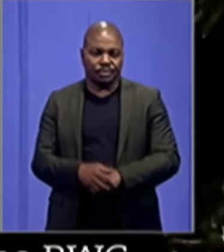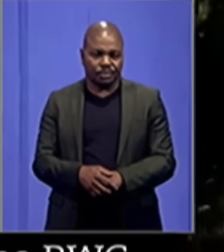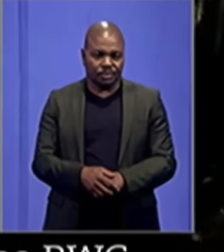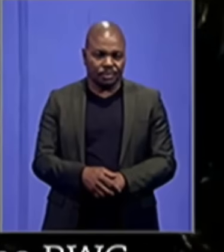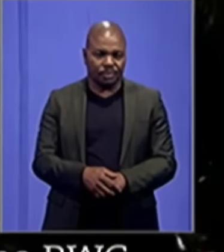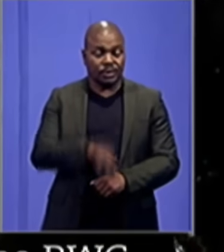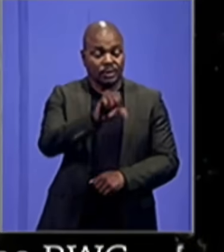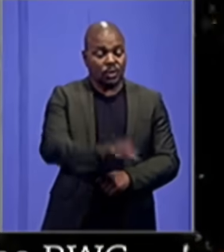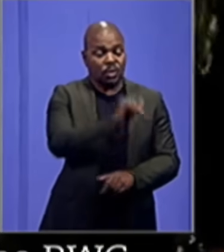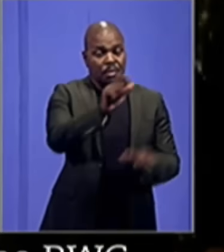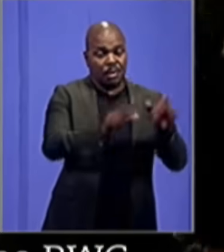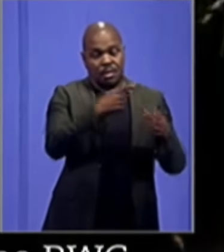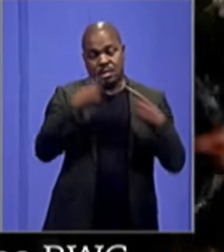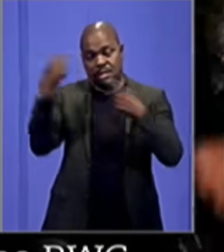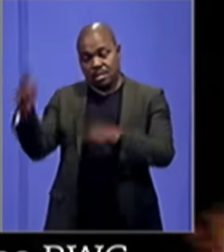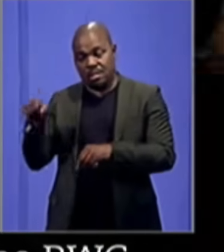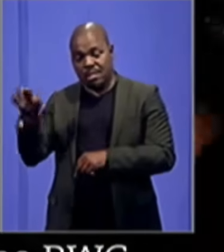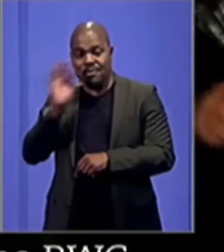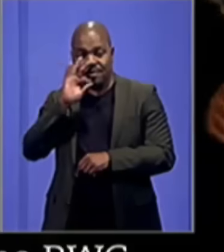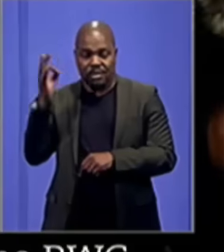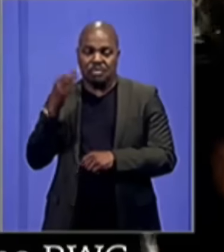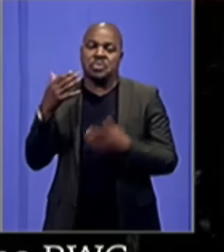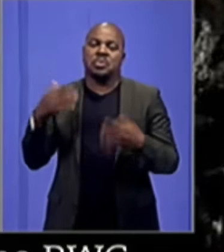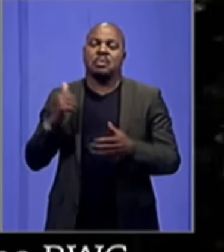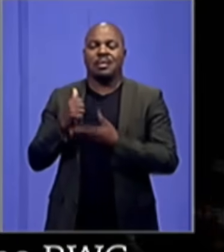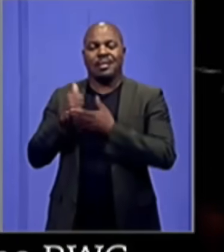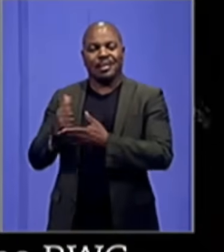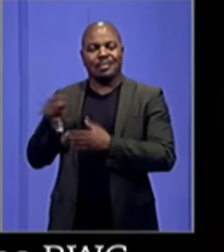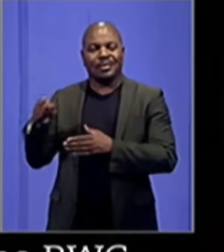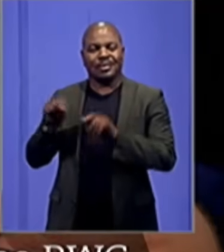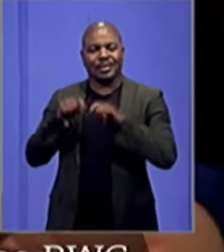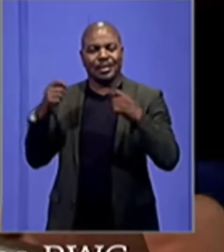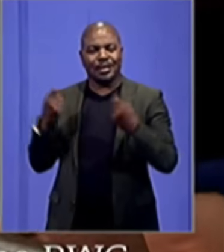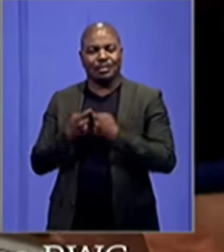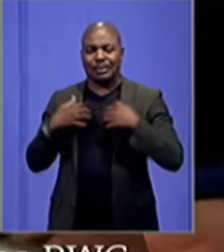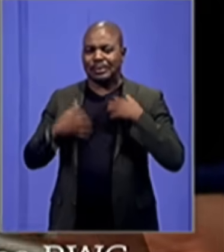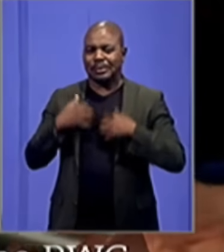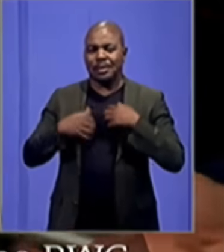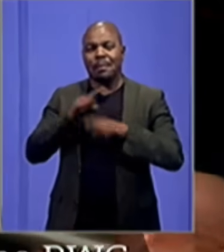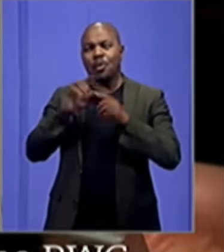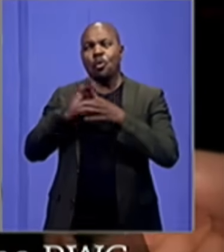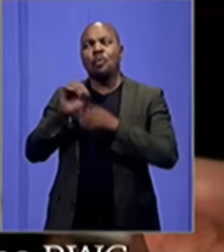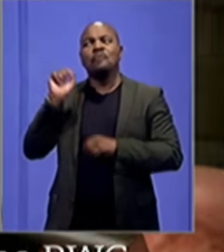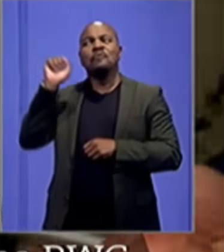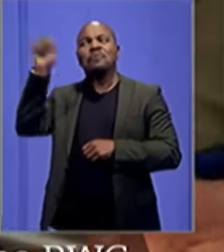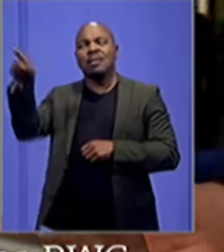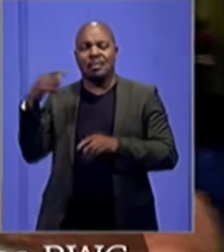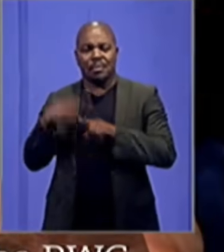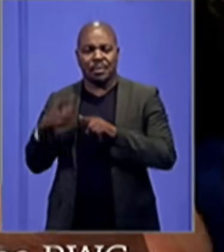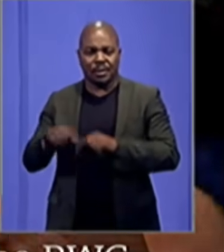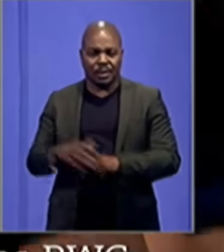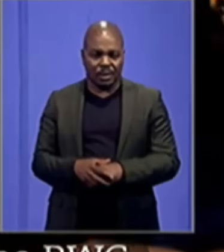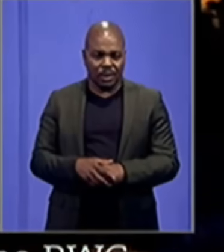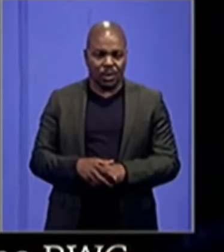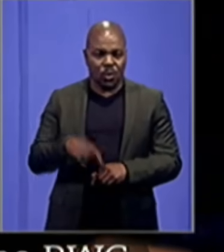Afrika borwa a khonne ngo fihla France at least e morolo ho dipapadi tsa diboke le ha di ne di bapalla ho le le hai. We want that